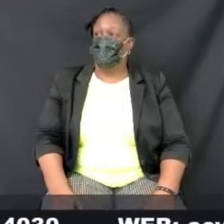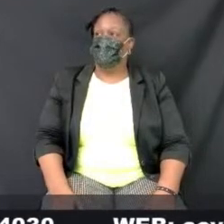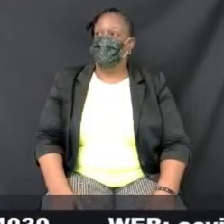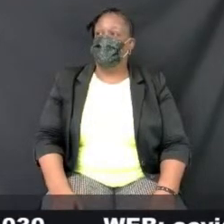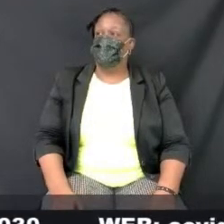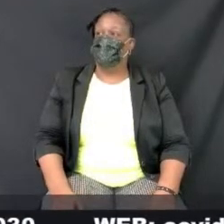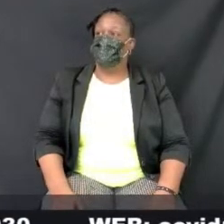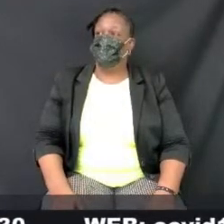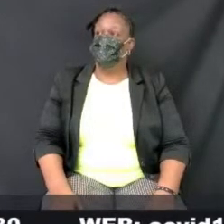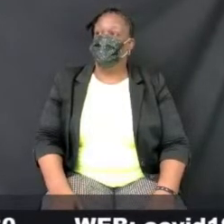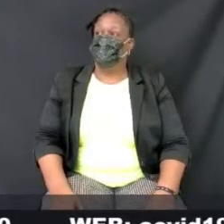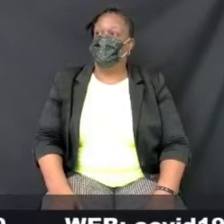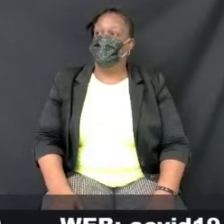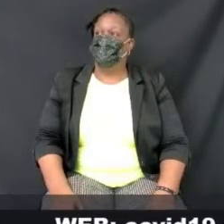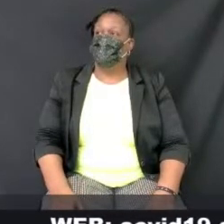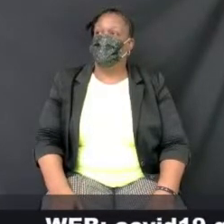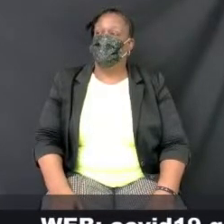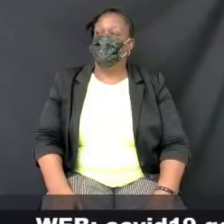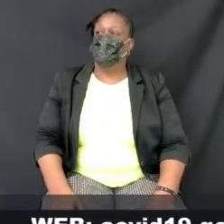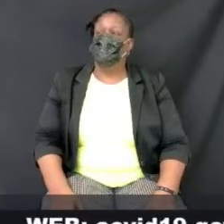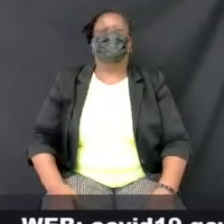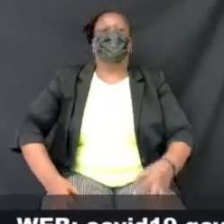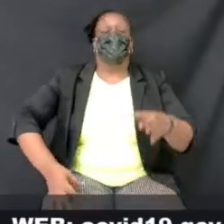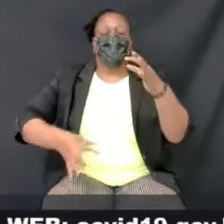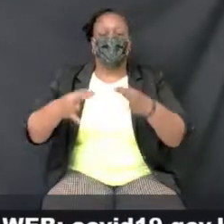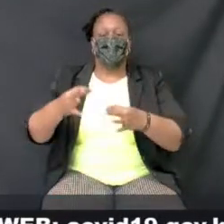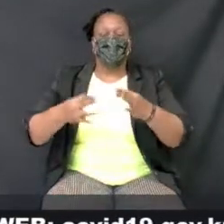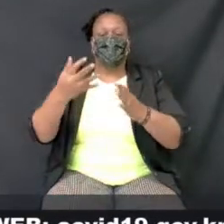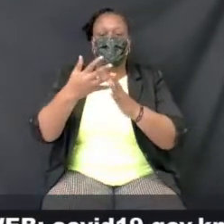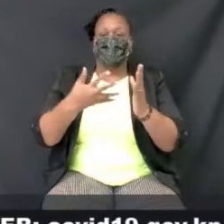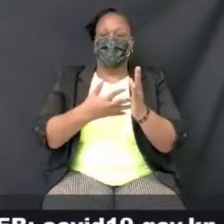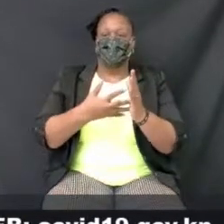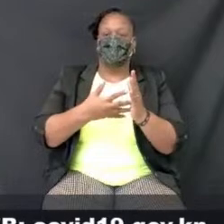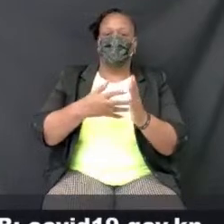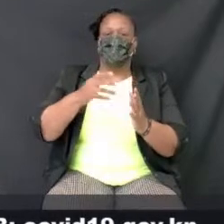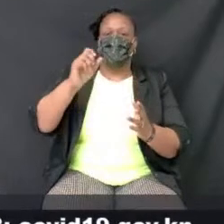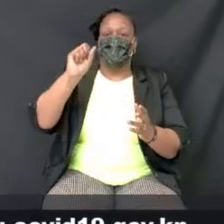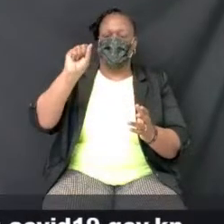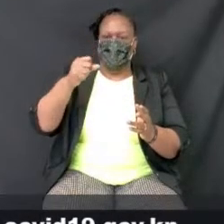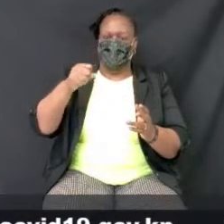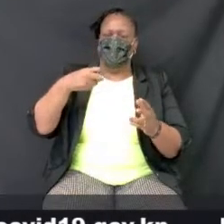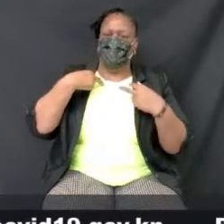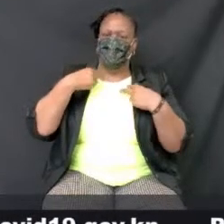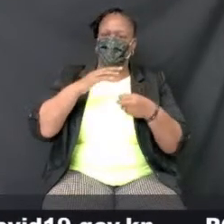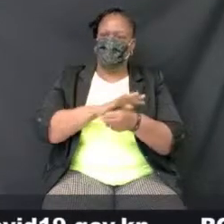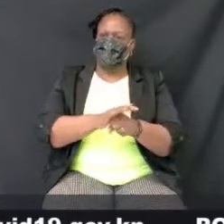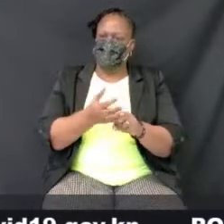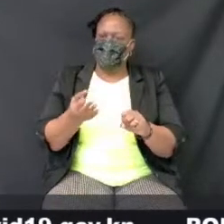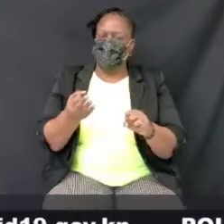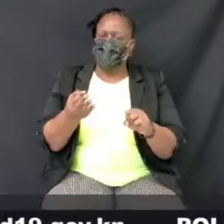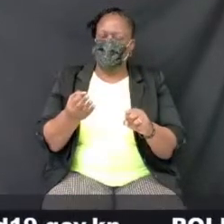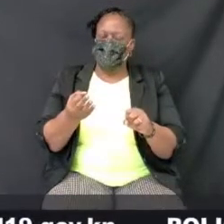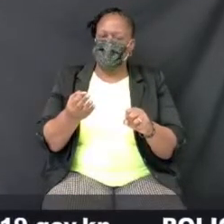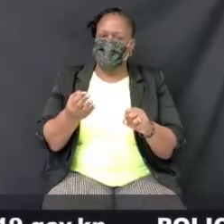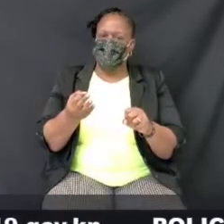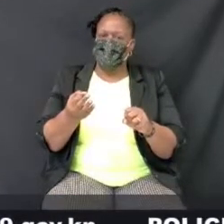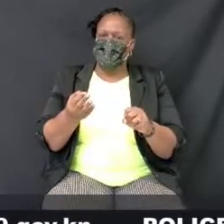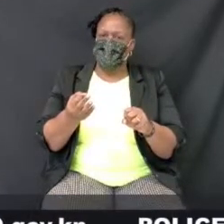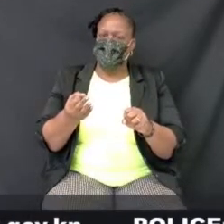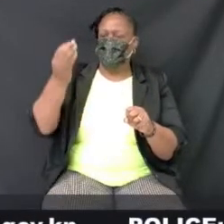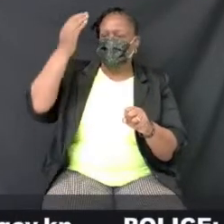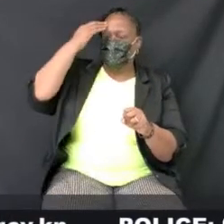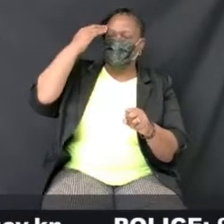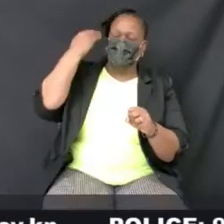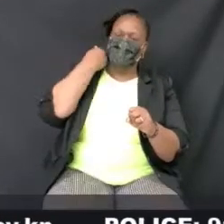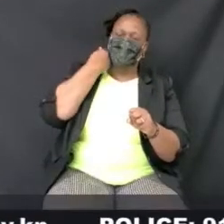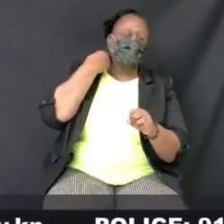that it is the flu that you have. The PCR test is specific for the COVID virus.